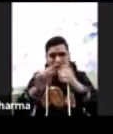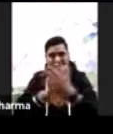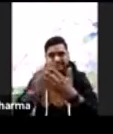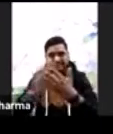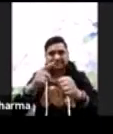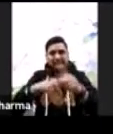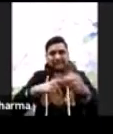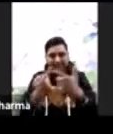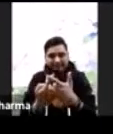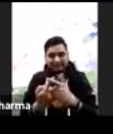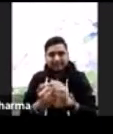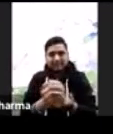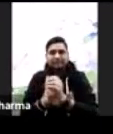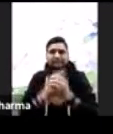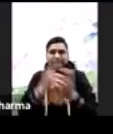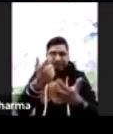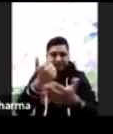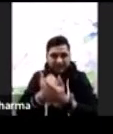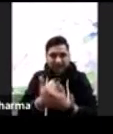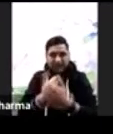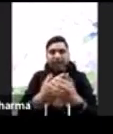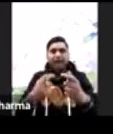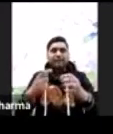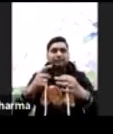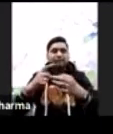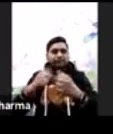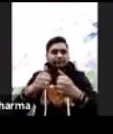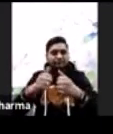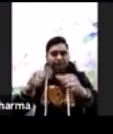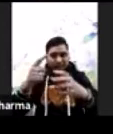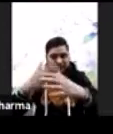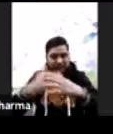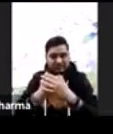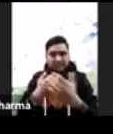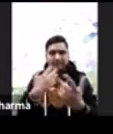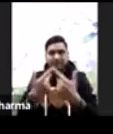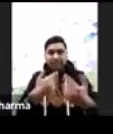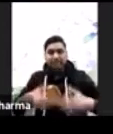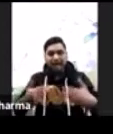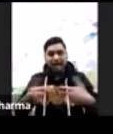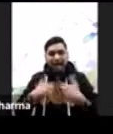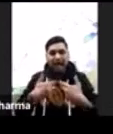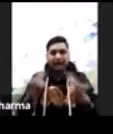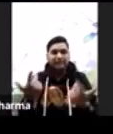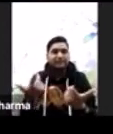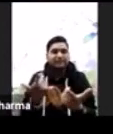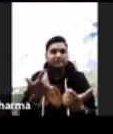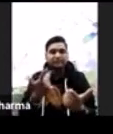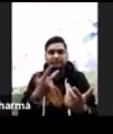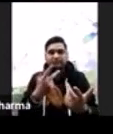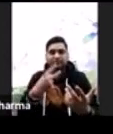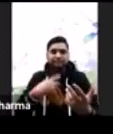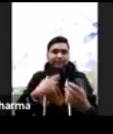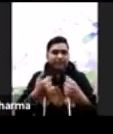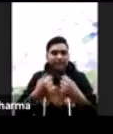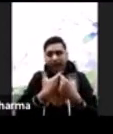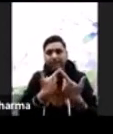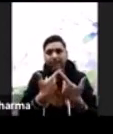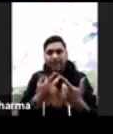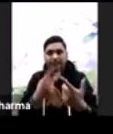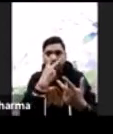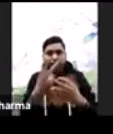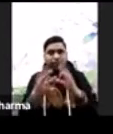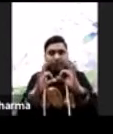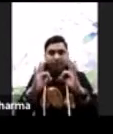and your suggestion definitely really, really gave us more insight to think about. And so glad you actually interpreted